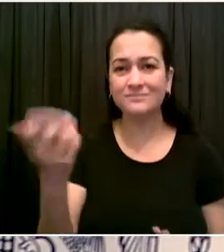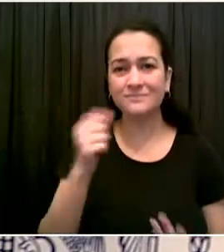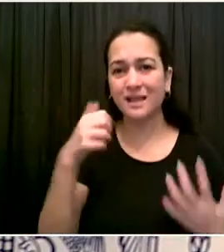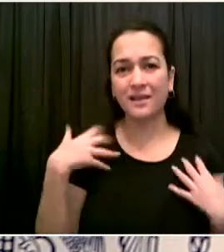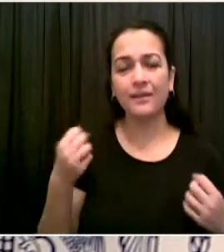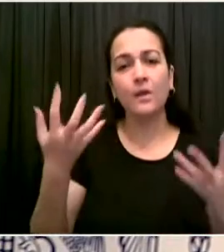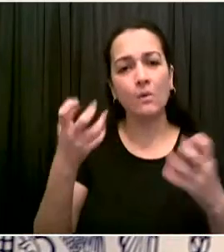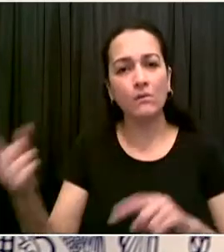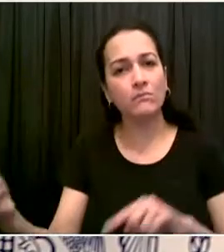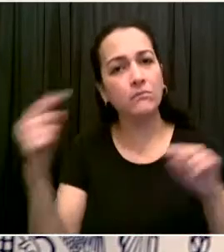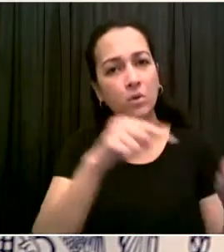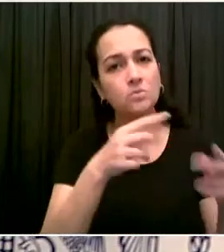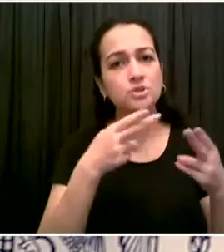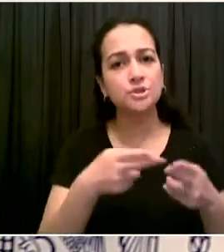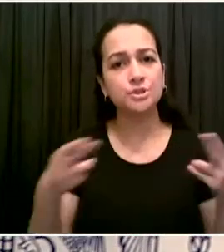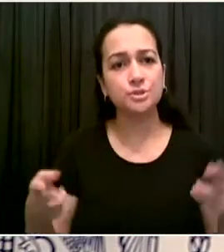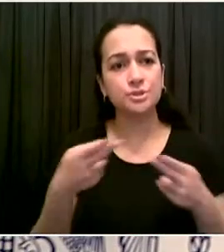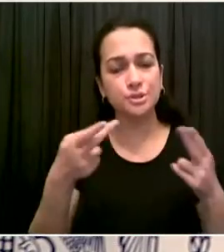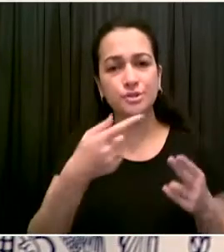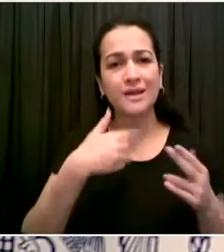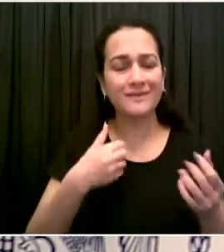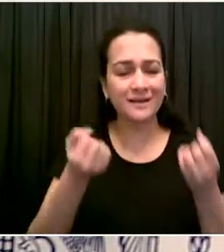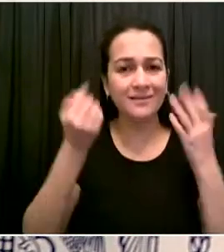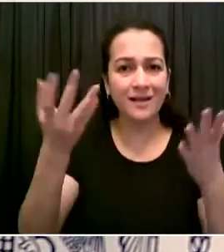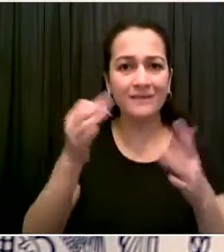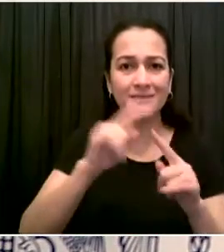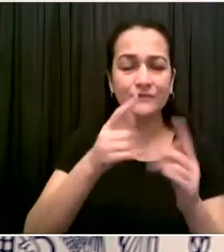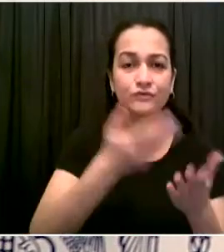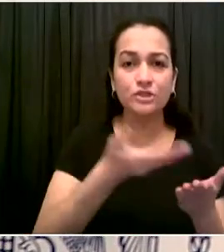The next is Emma Fitzsimmons from the New York Times.